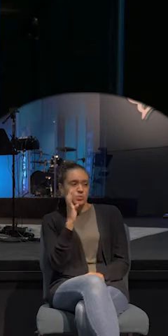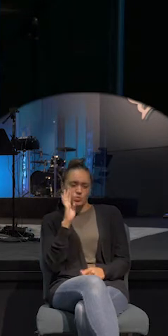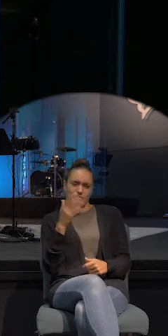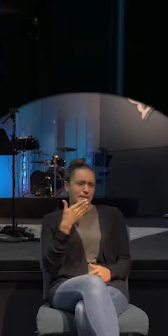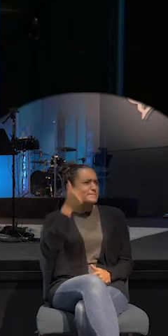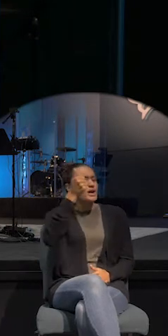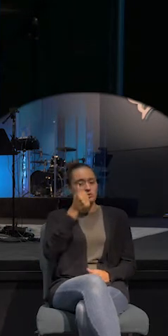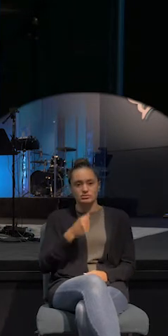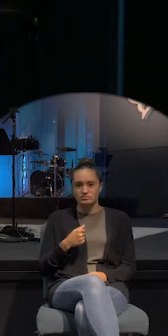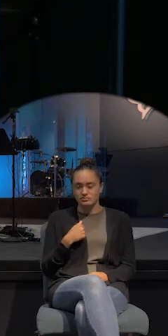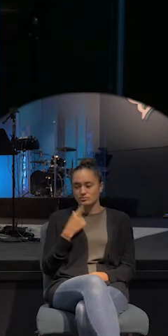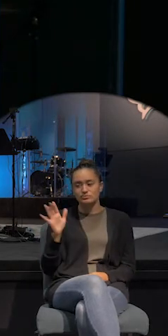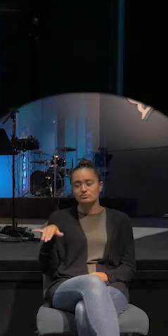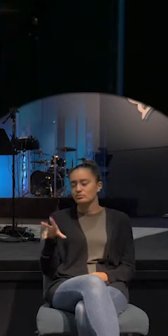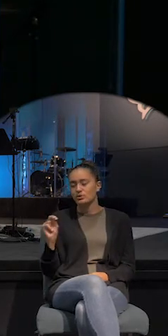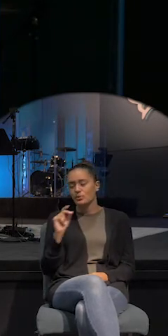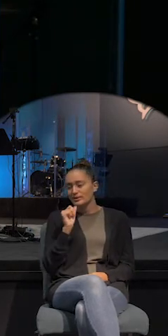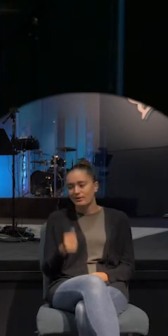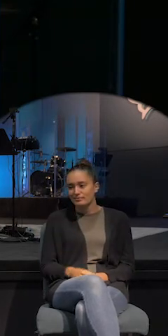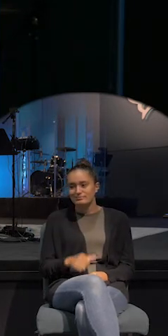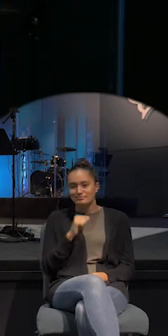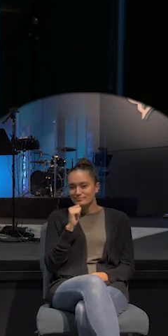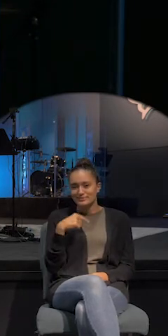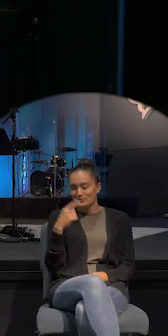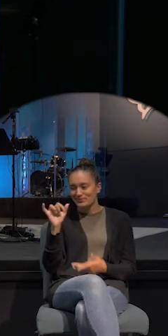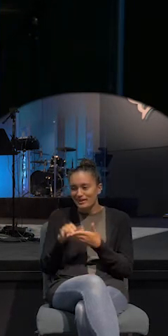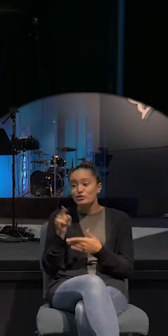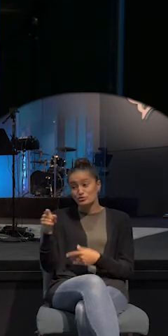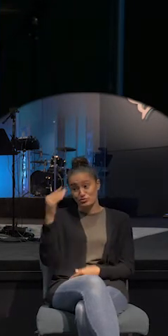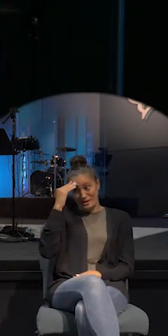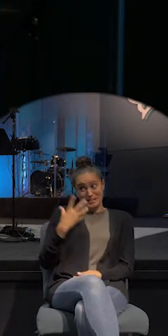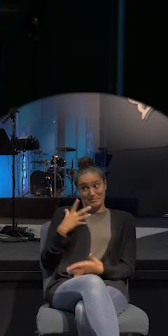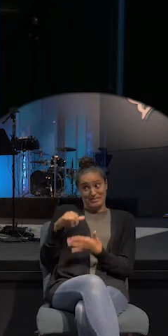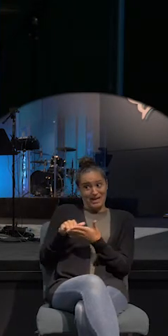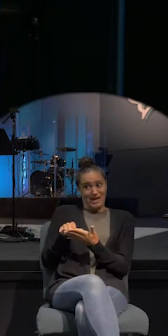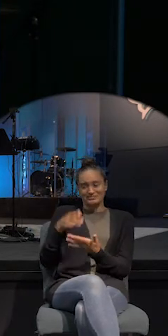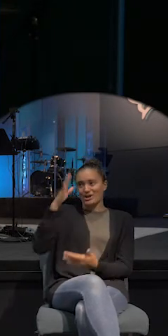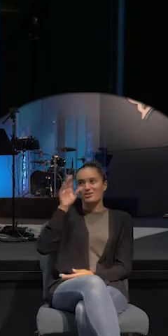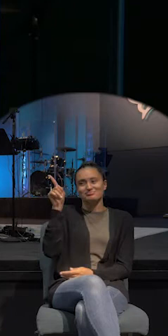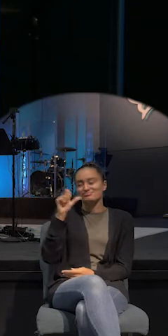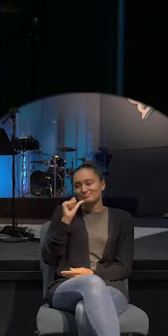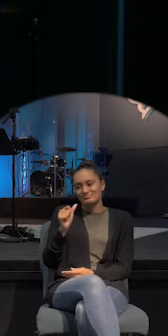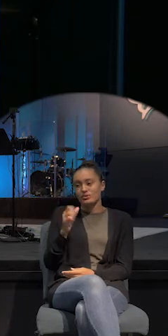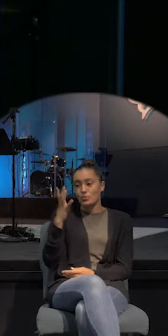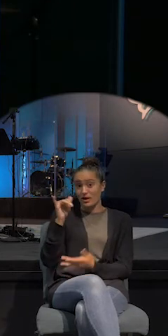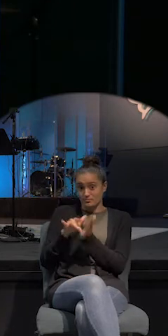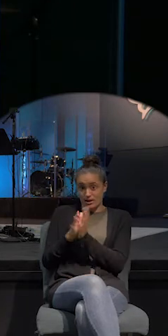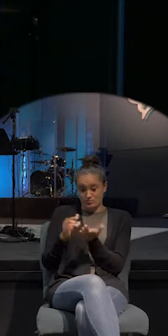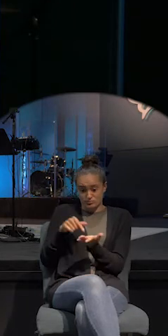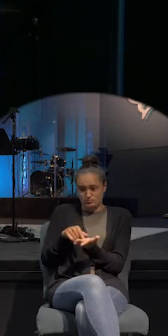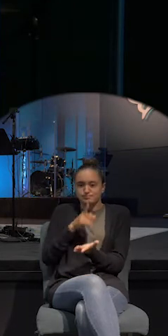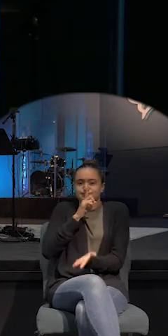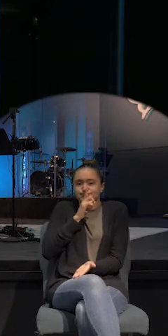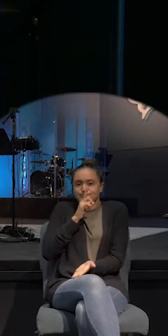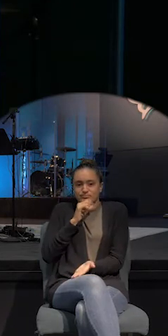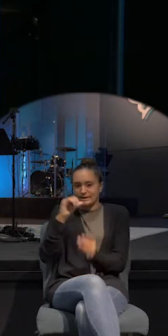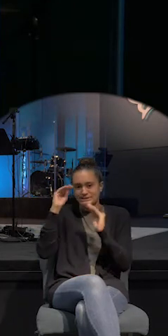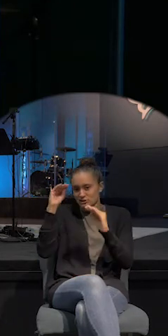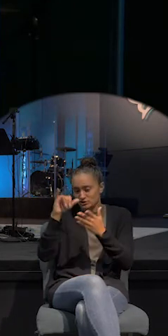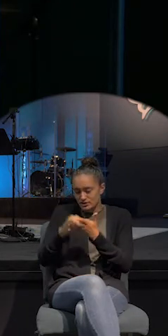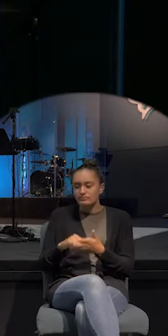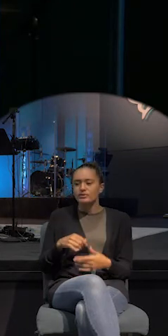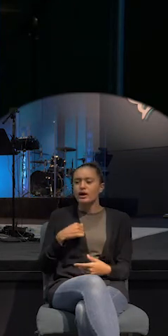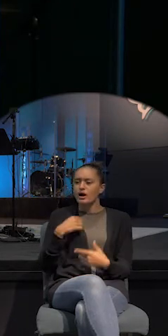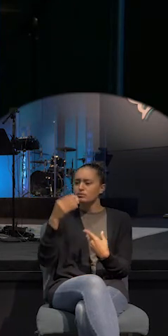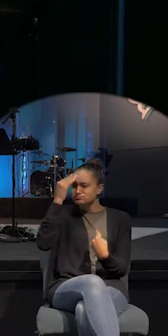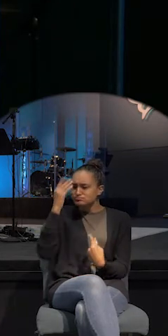greater work. And I said, no, He didn't. He didn't say that. I said, you're saying that. I said, because the Bible doesn't teach that. And let me share with you what